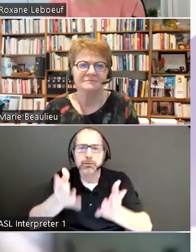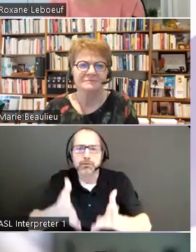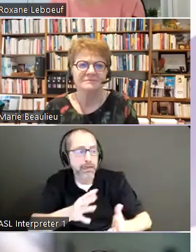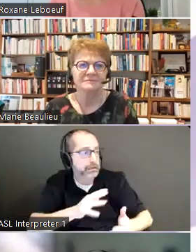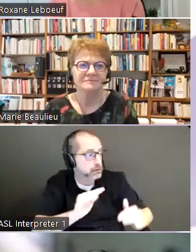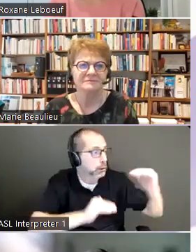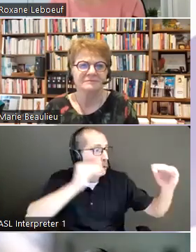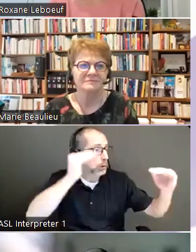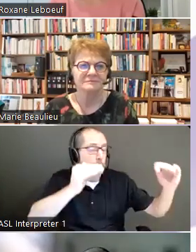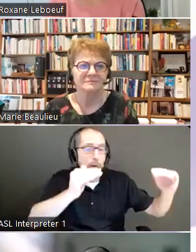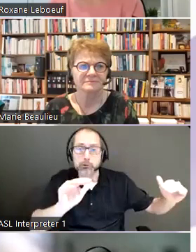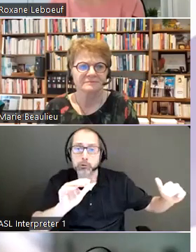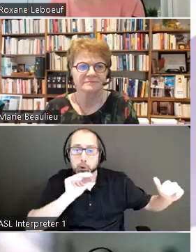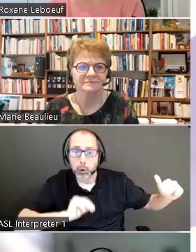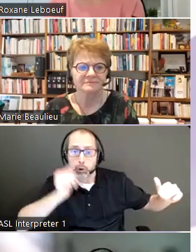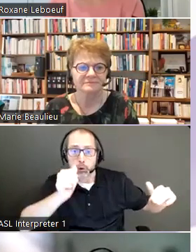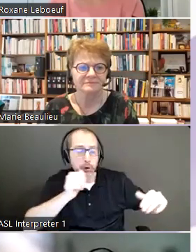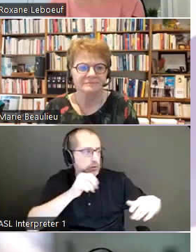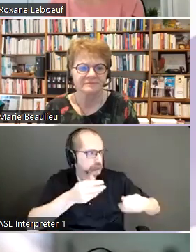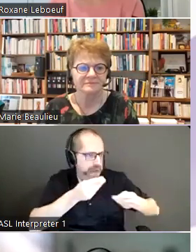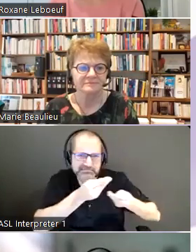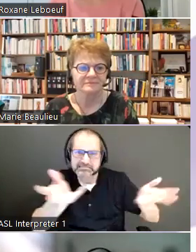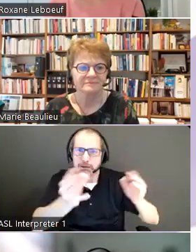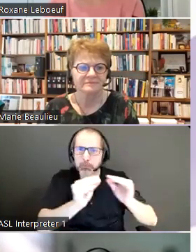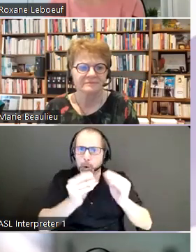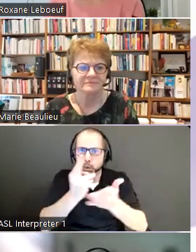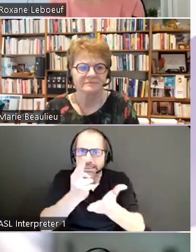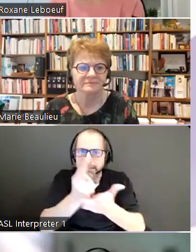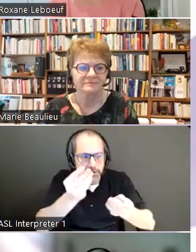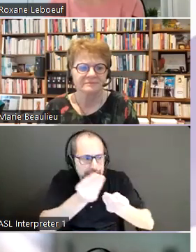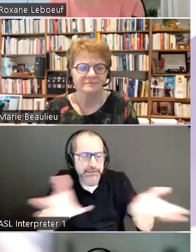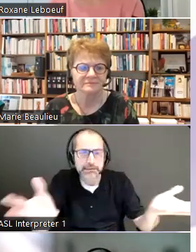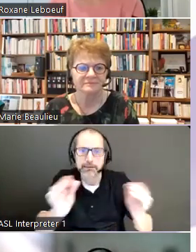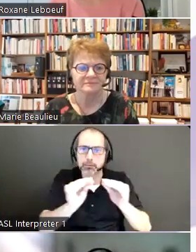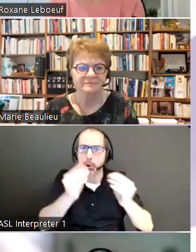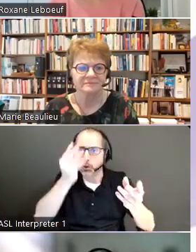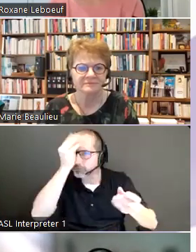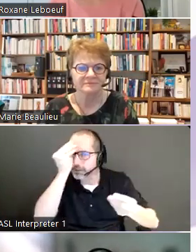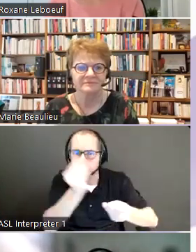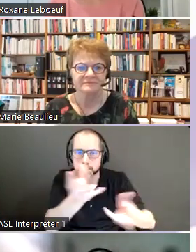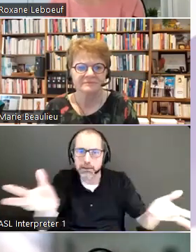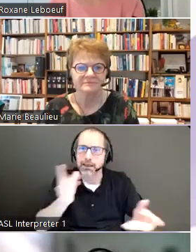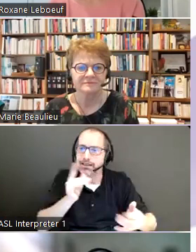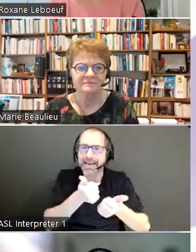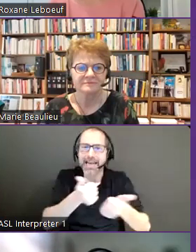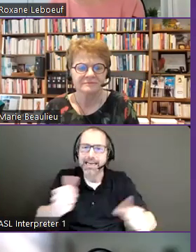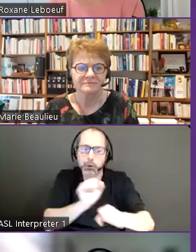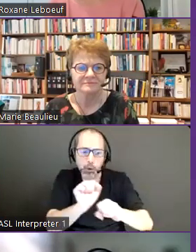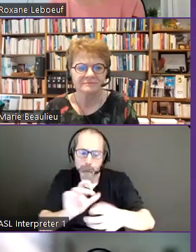to provide further information and resources on work that's related to elder abuse prevention.